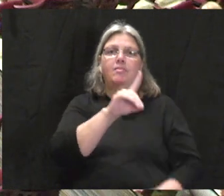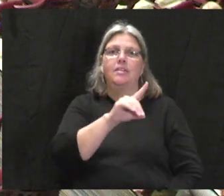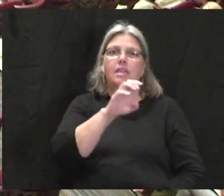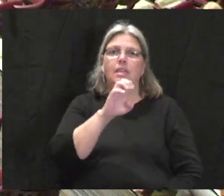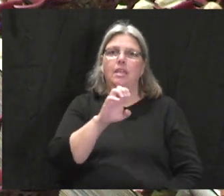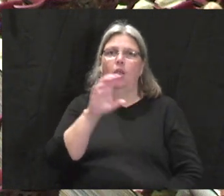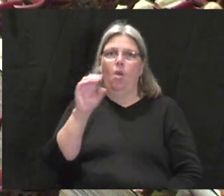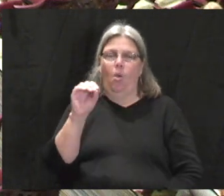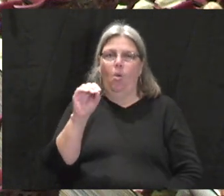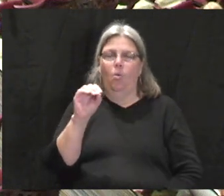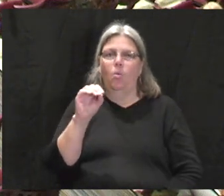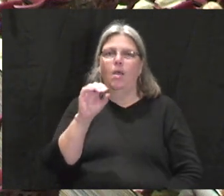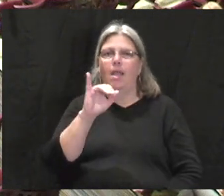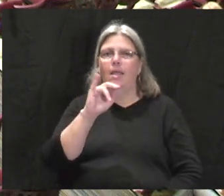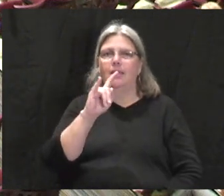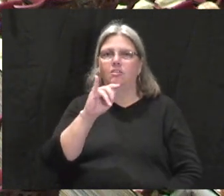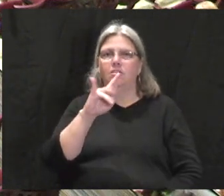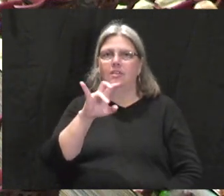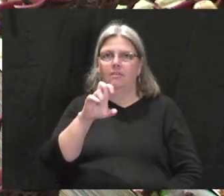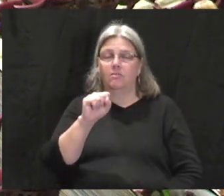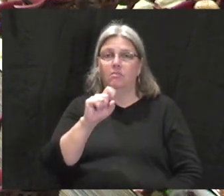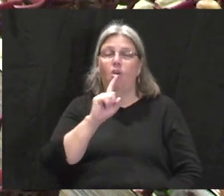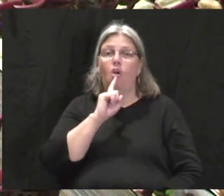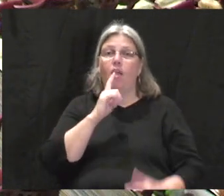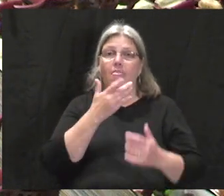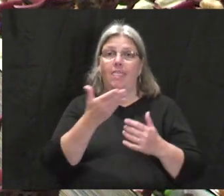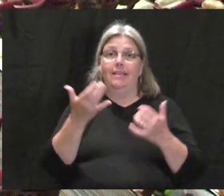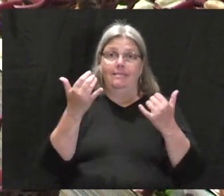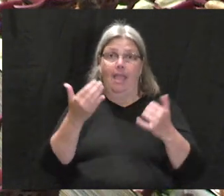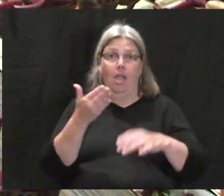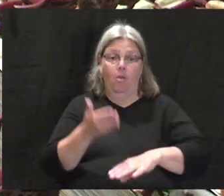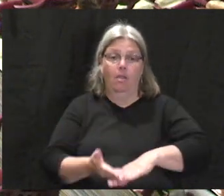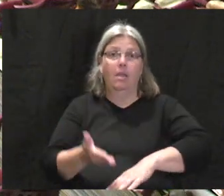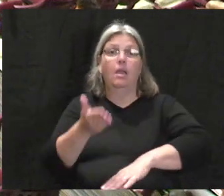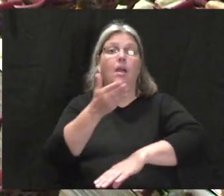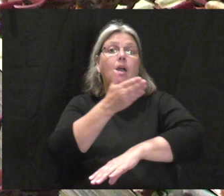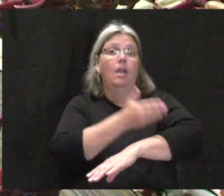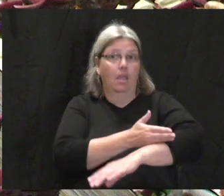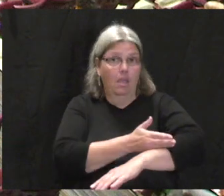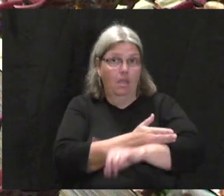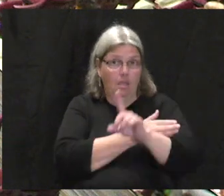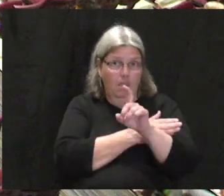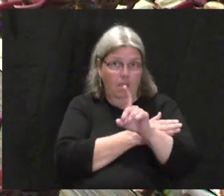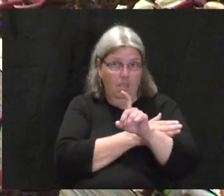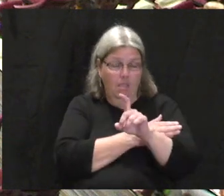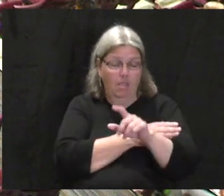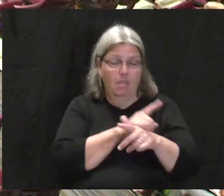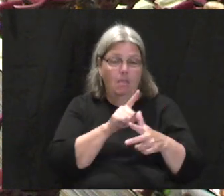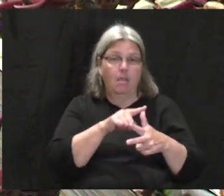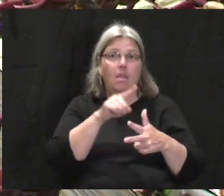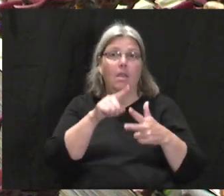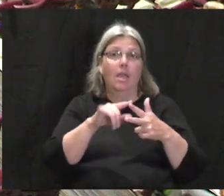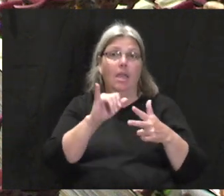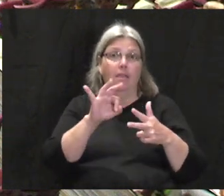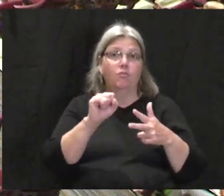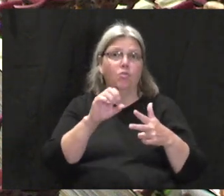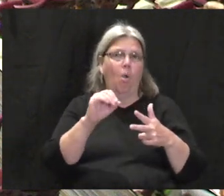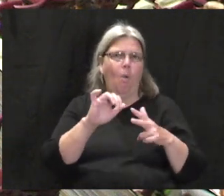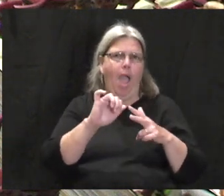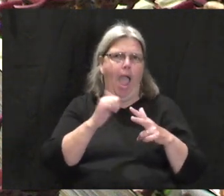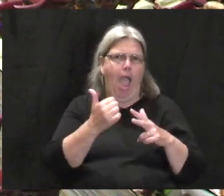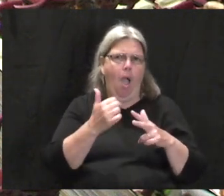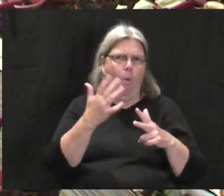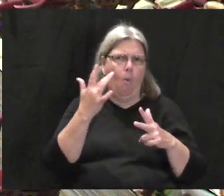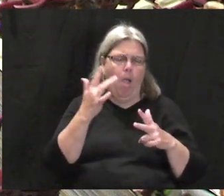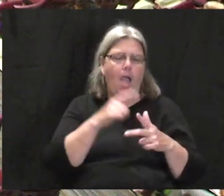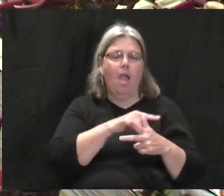same as a couple of years ago? How, why, or is anything worse? Need to know that too. All